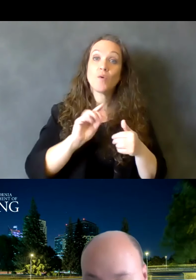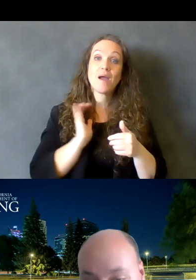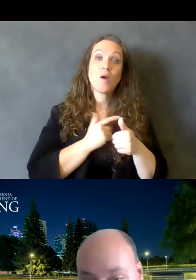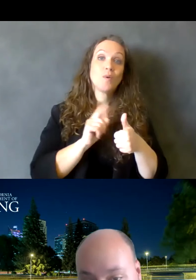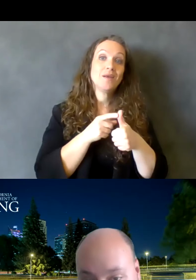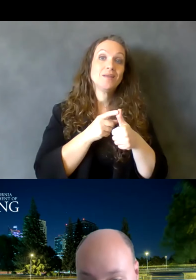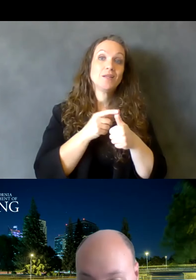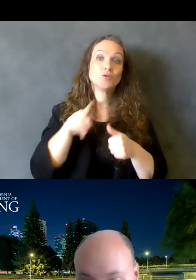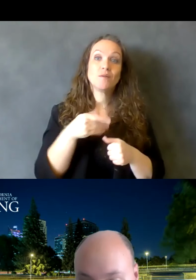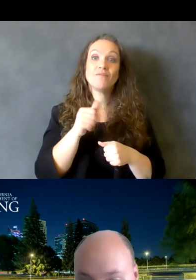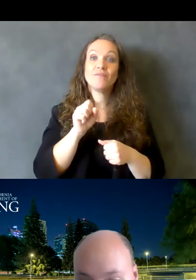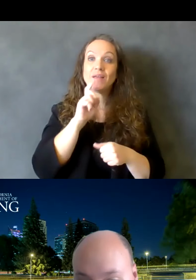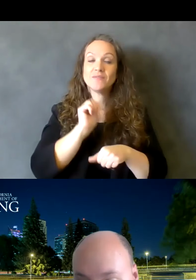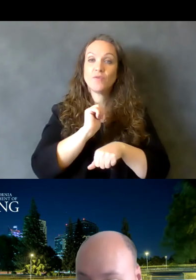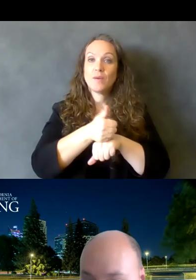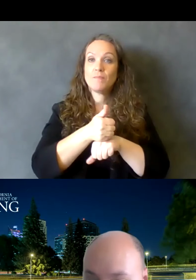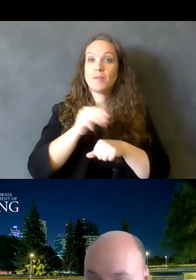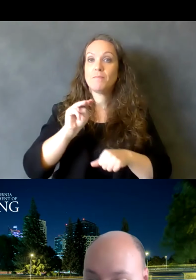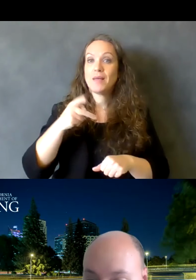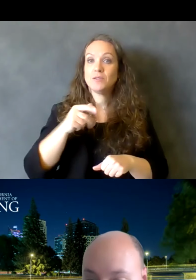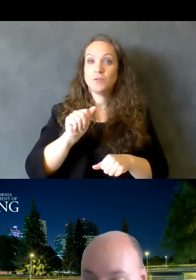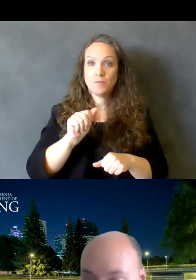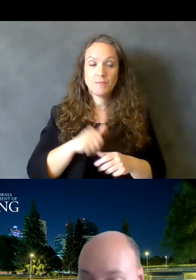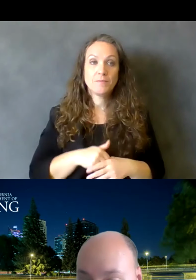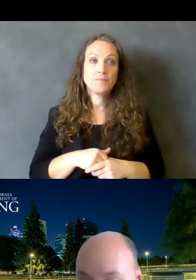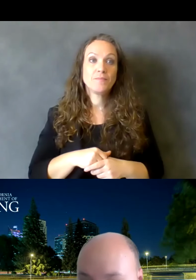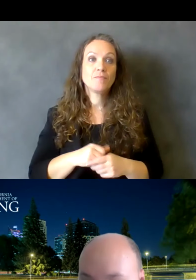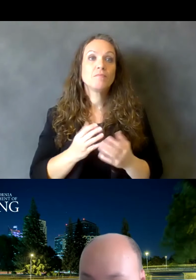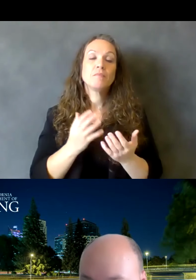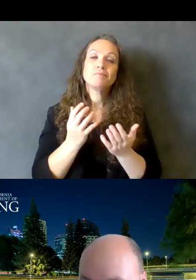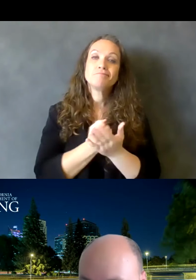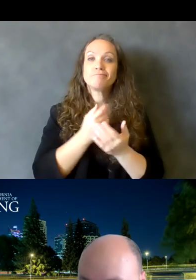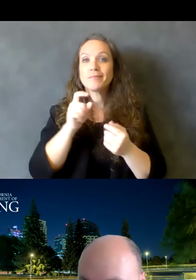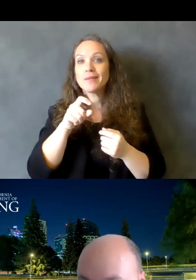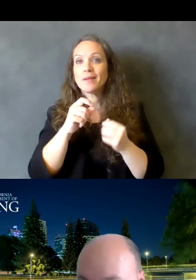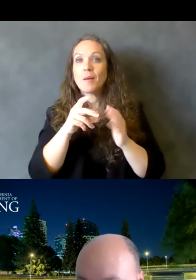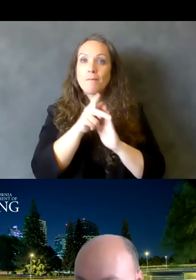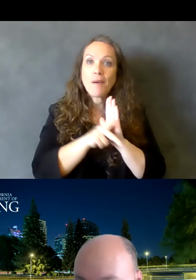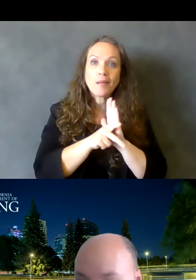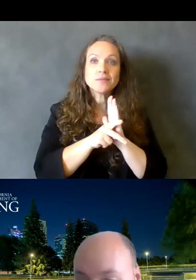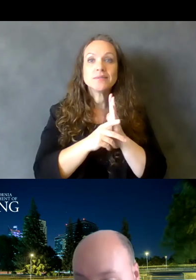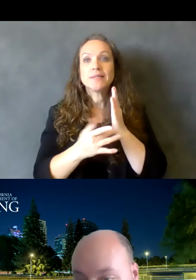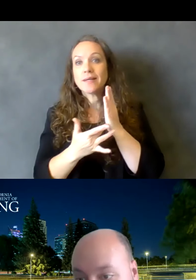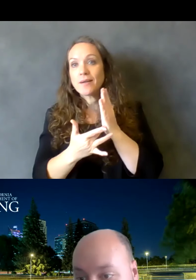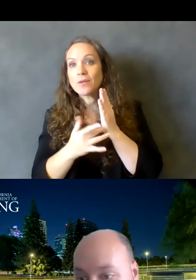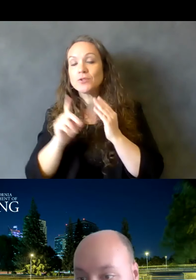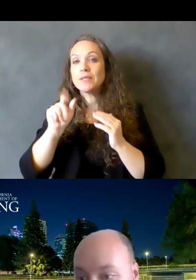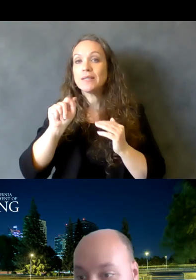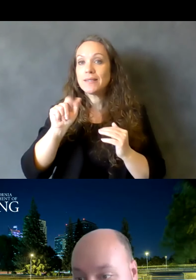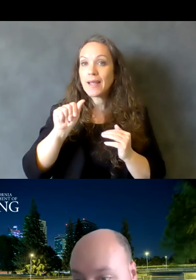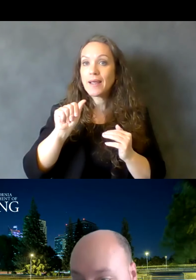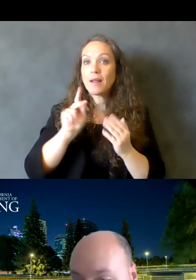plan implementation, providing us with necessary policy, technology, data, project